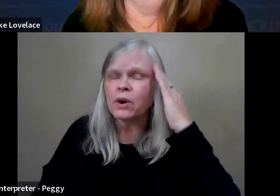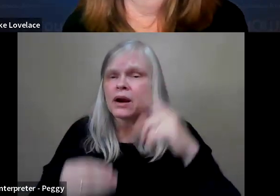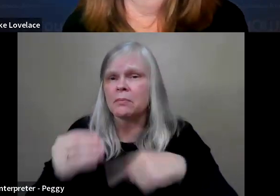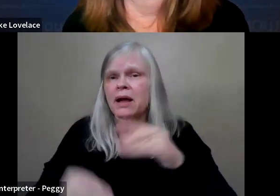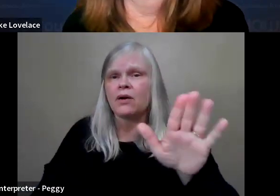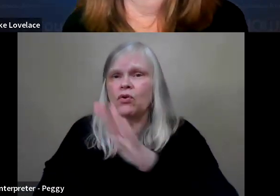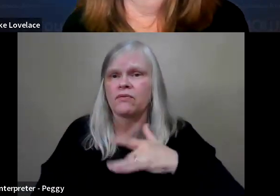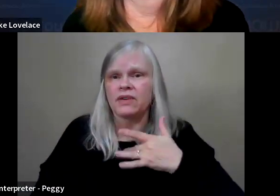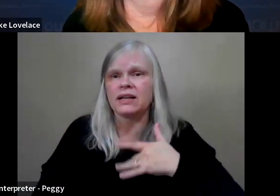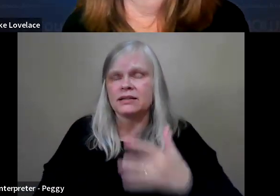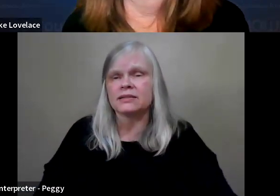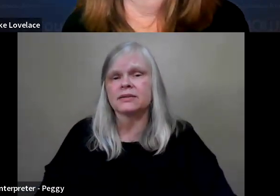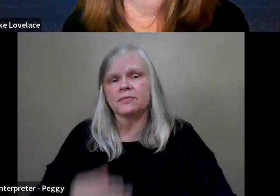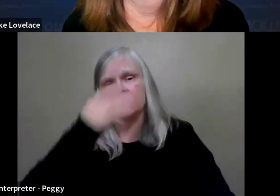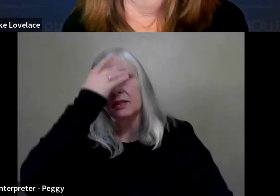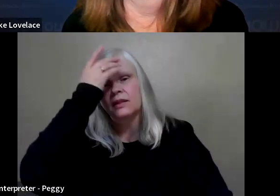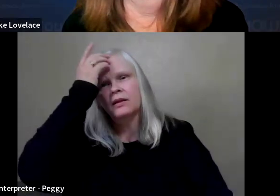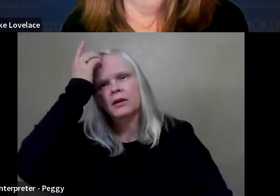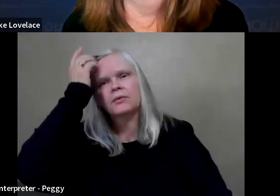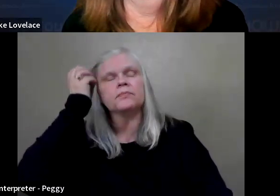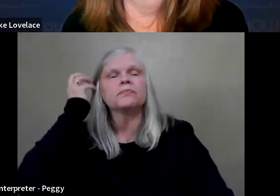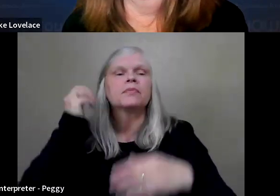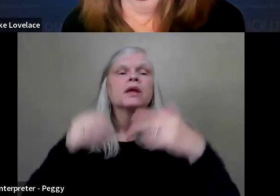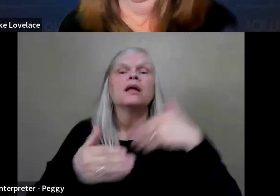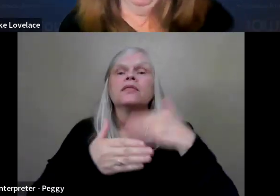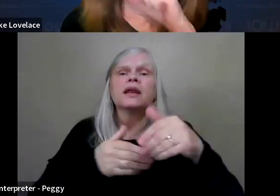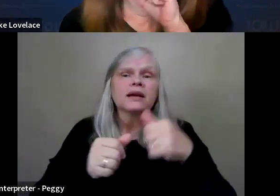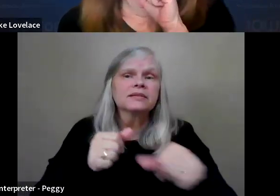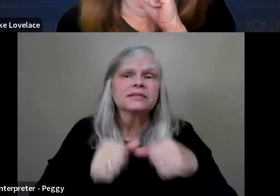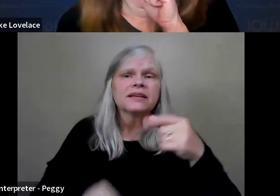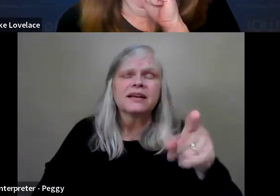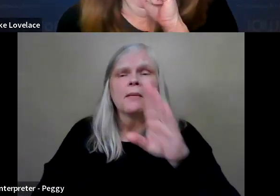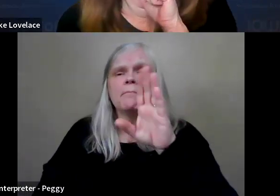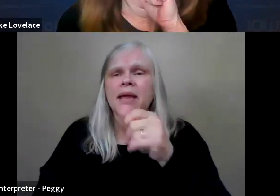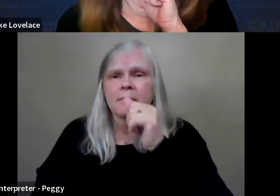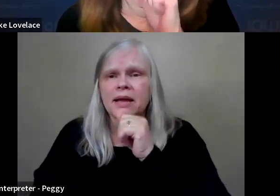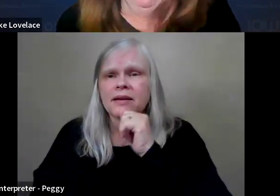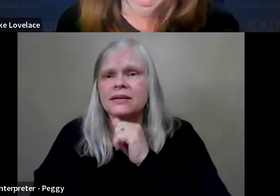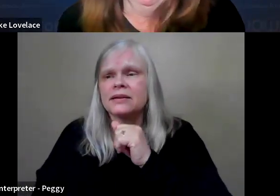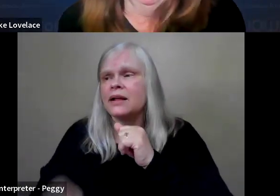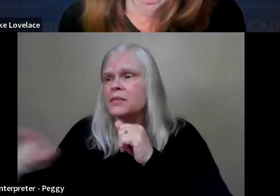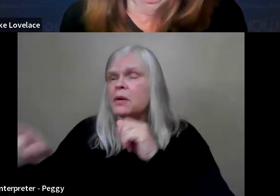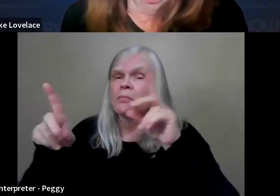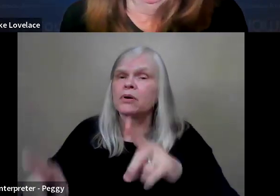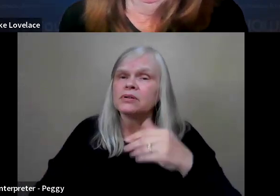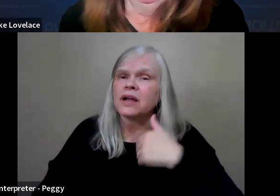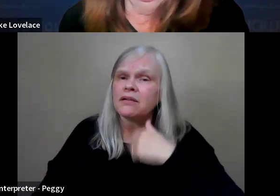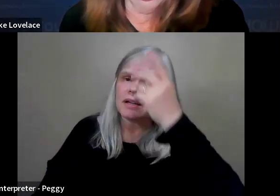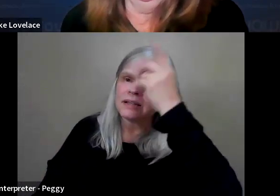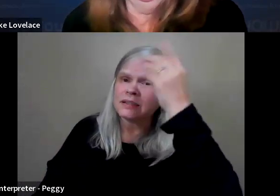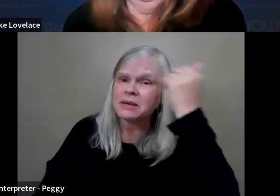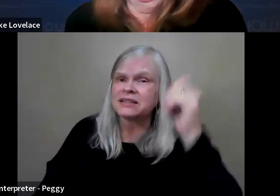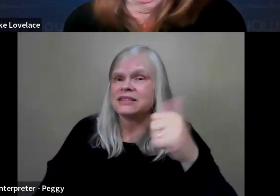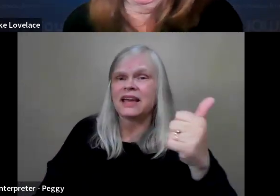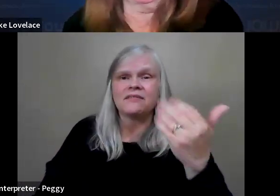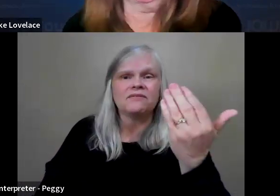feelings. Be patient is the next puzzle piece. It can take someone with dementia 10, 15,